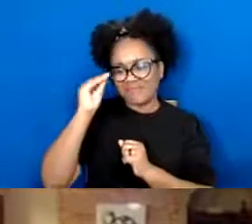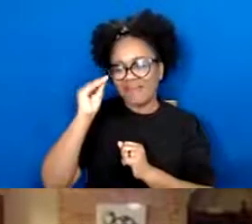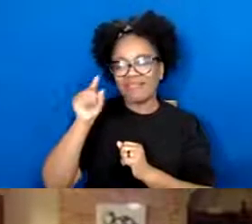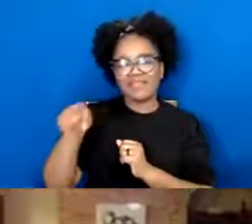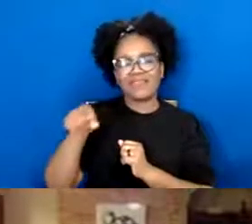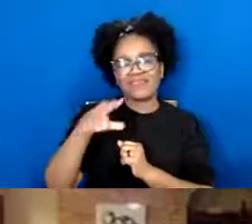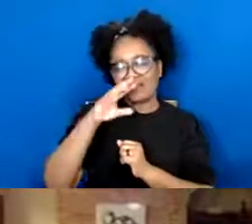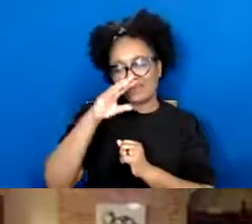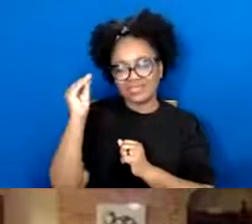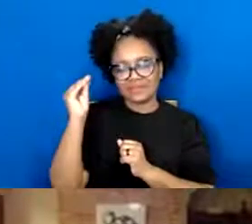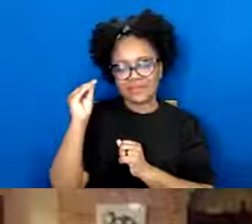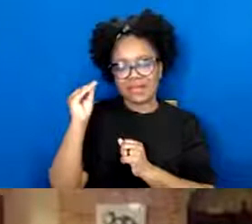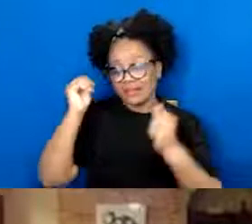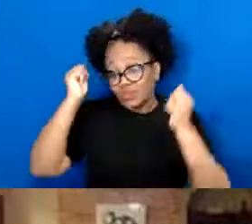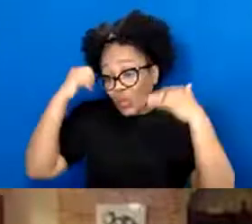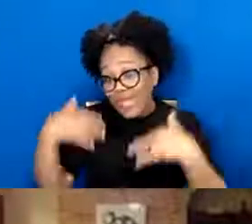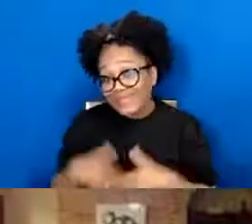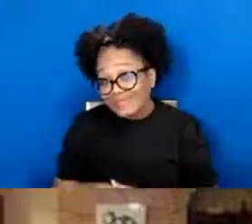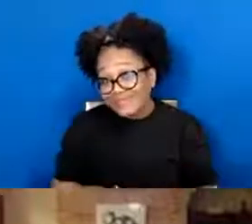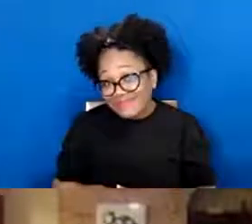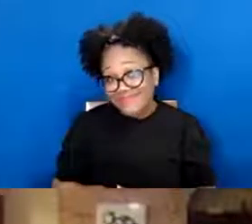I smell new sweat and